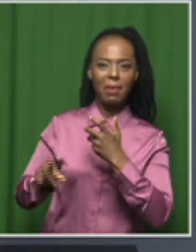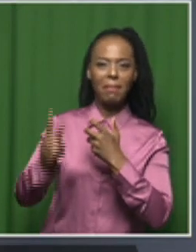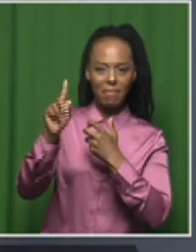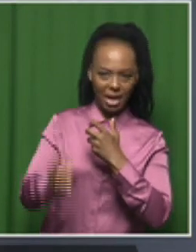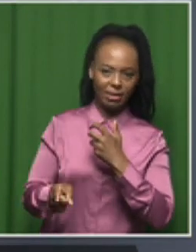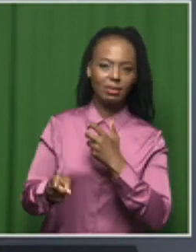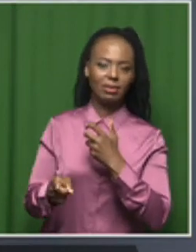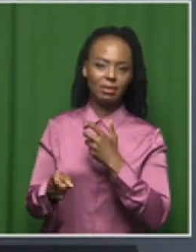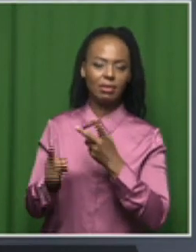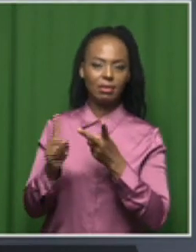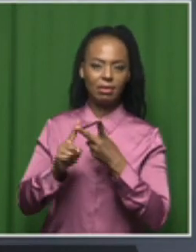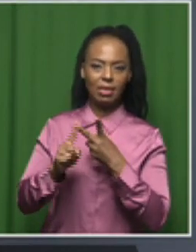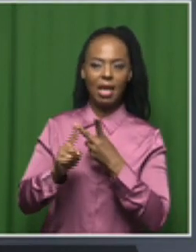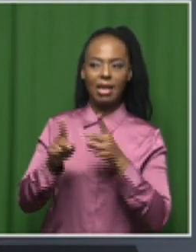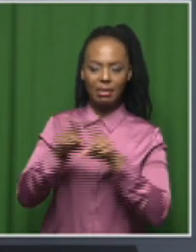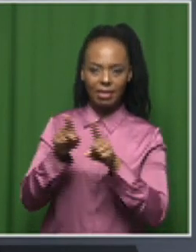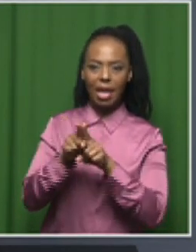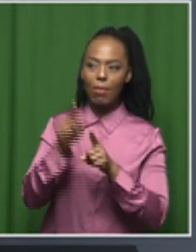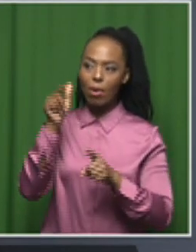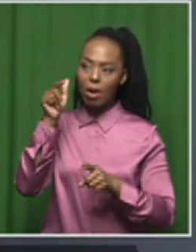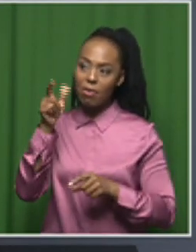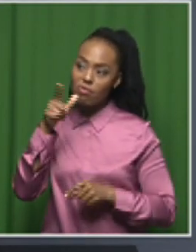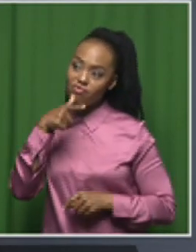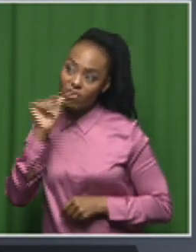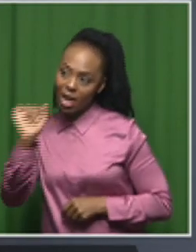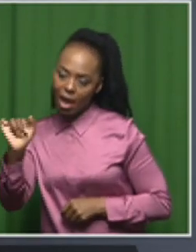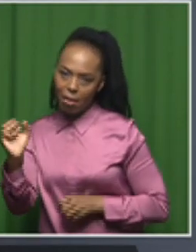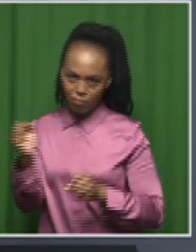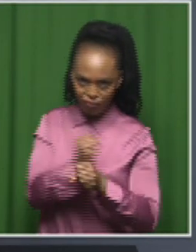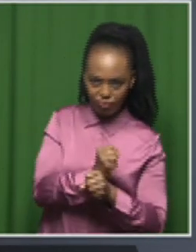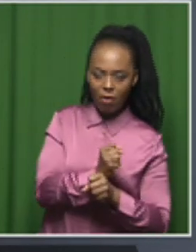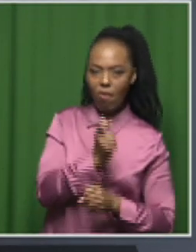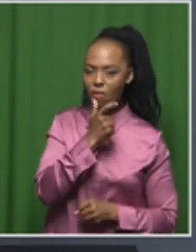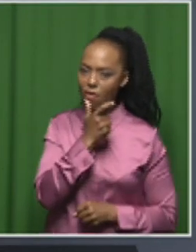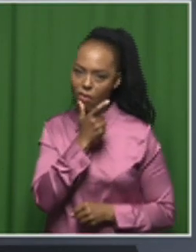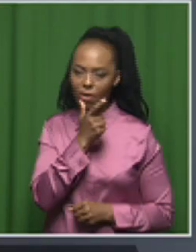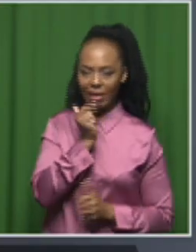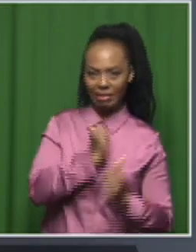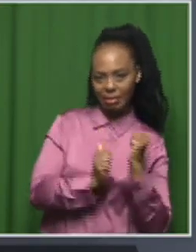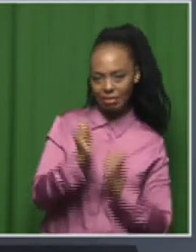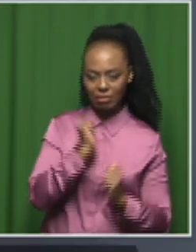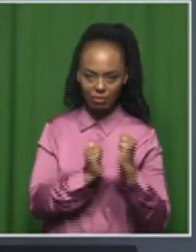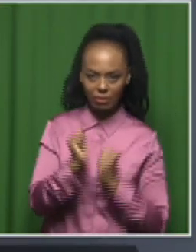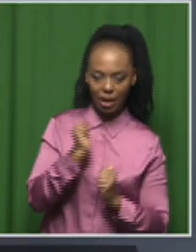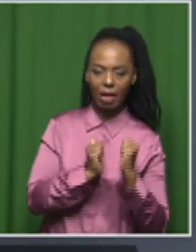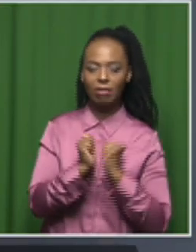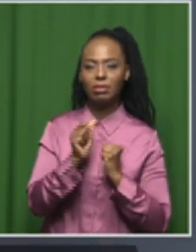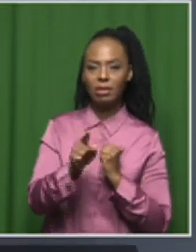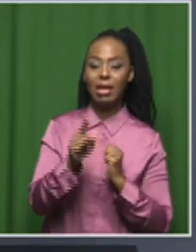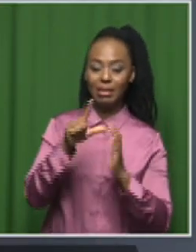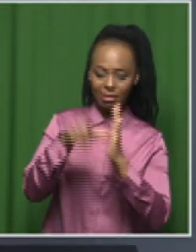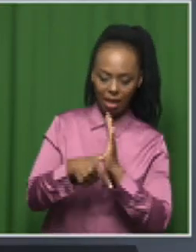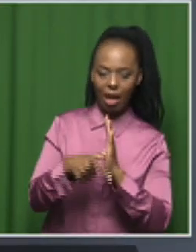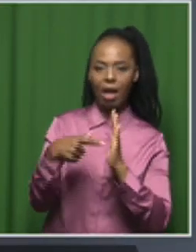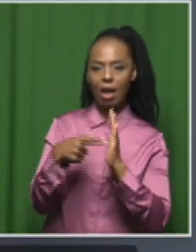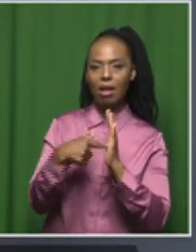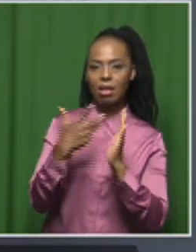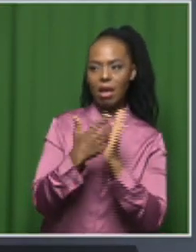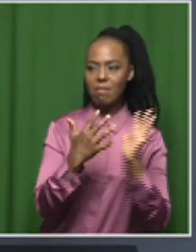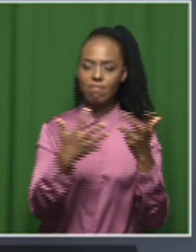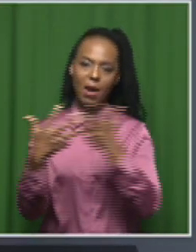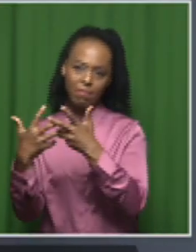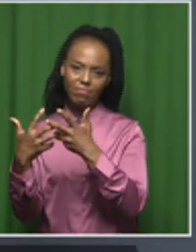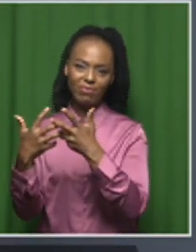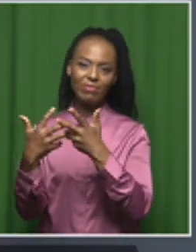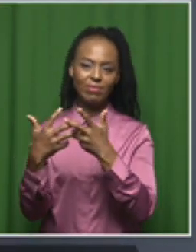to land your lines in the correct timing for the style to work properly. And so I've been